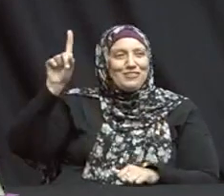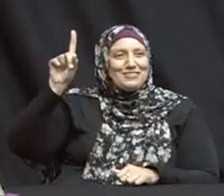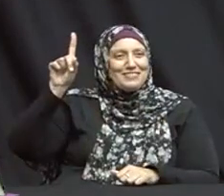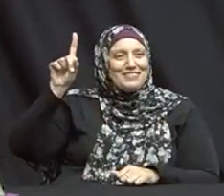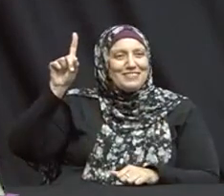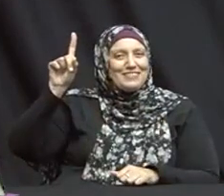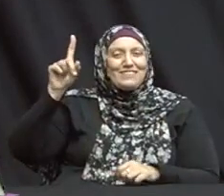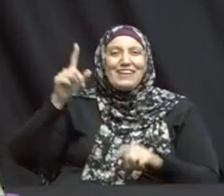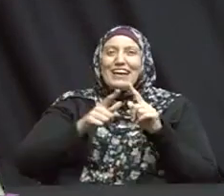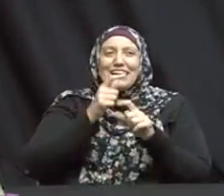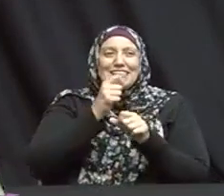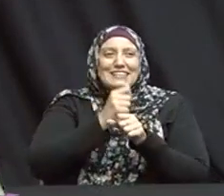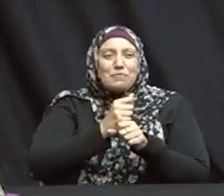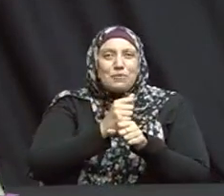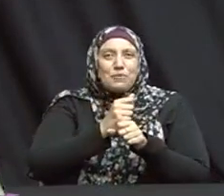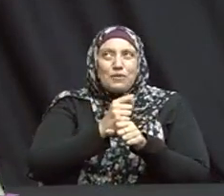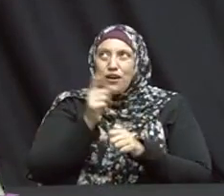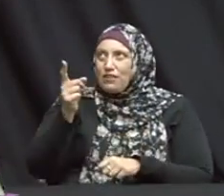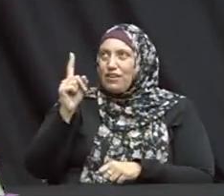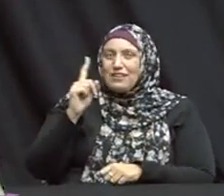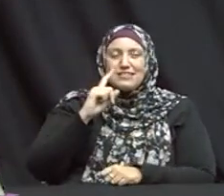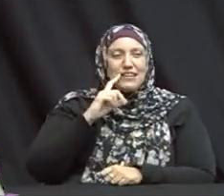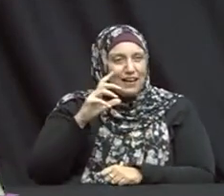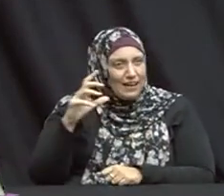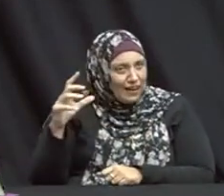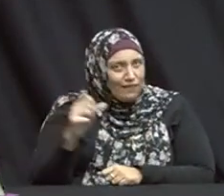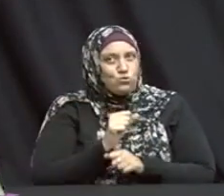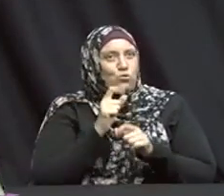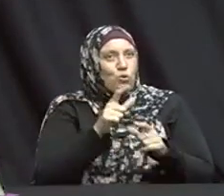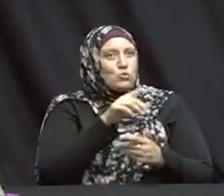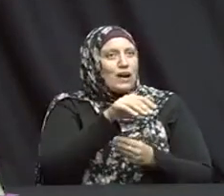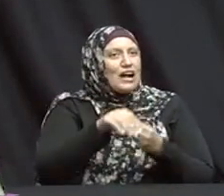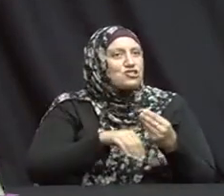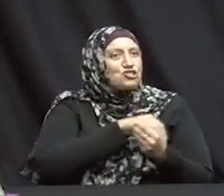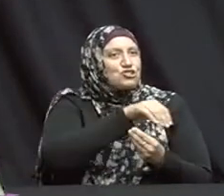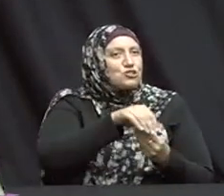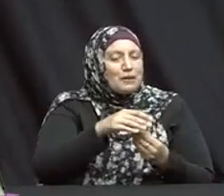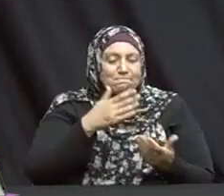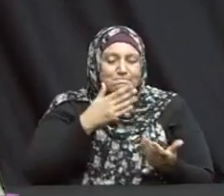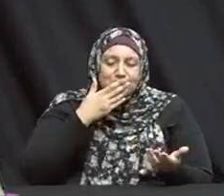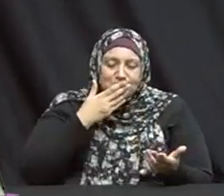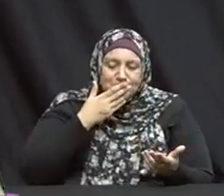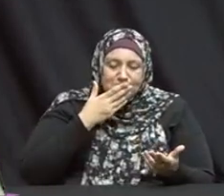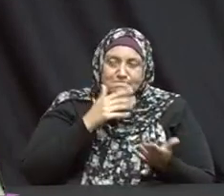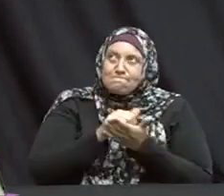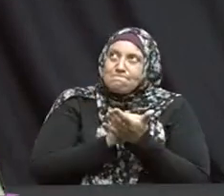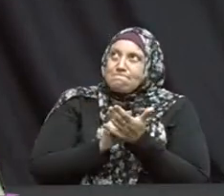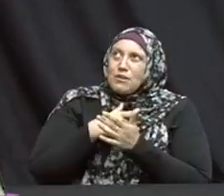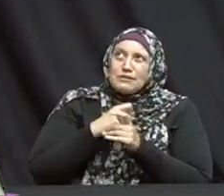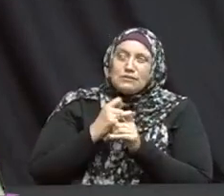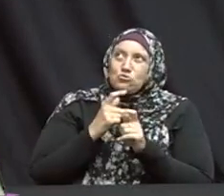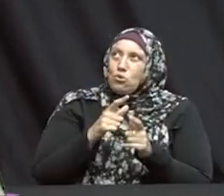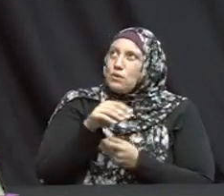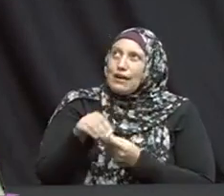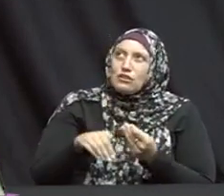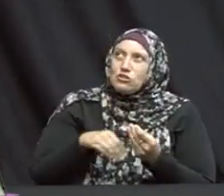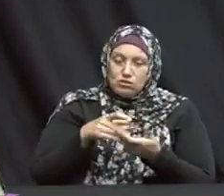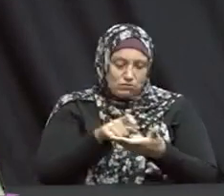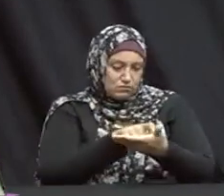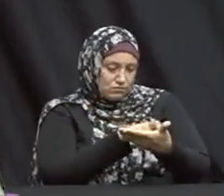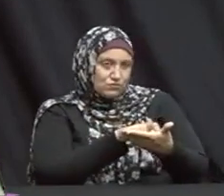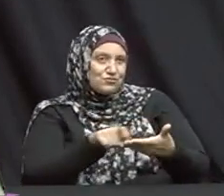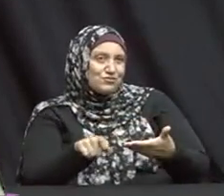Hajj was obliged on me and God forbid I didn't make it to Hajj. So in my will, I need to write, I have missed